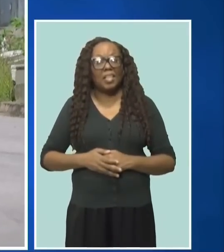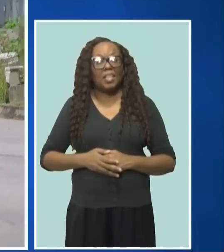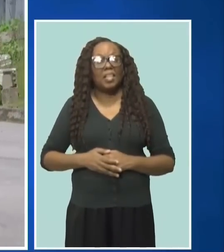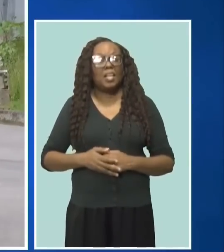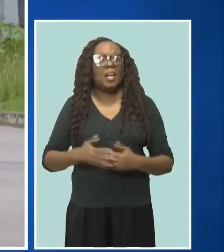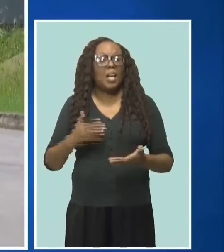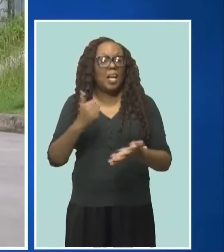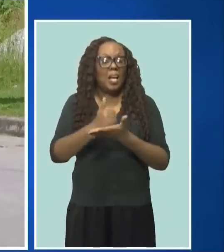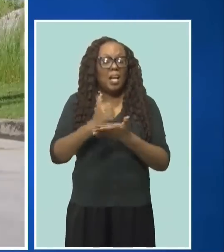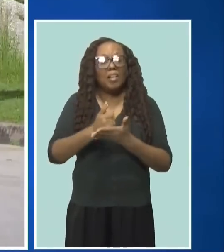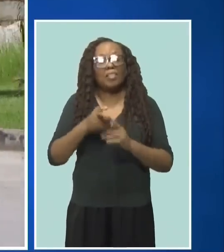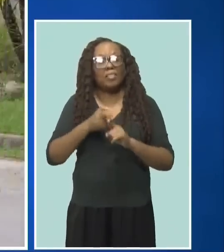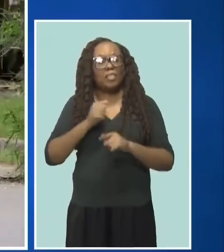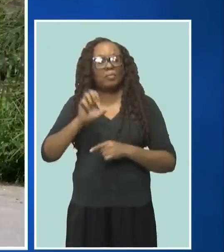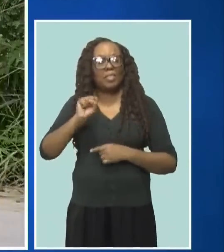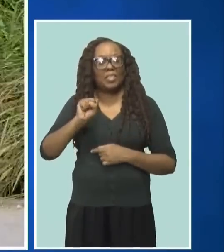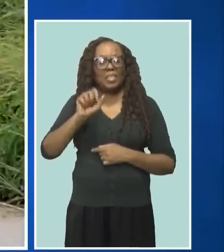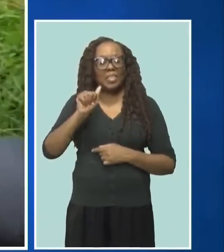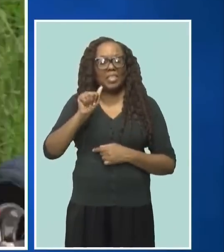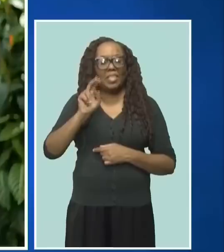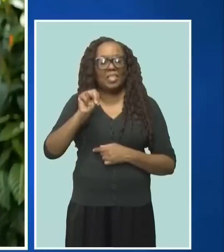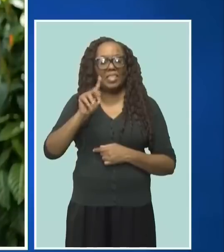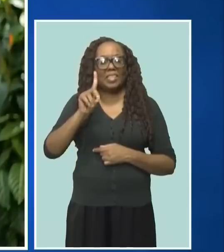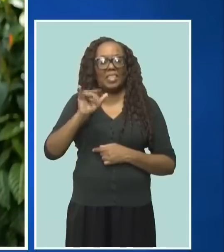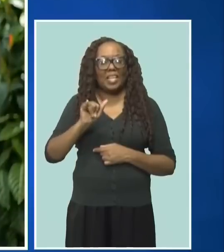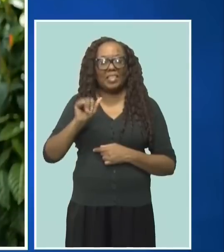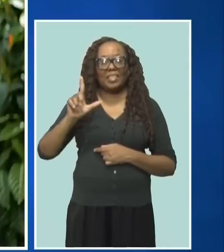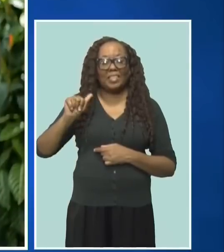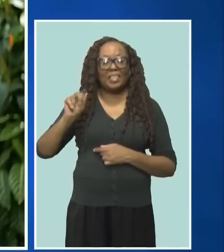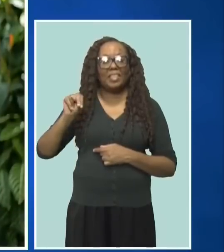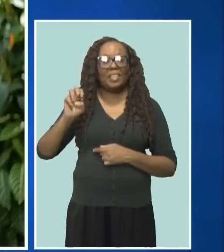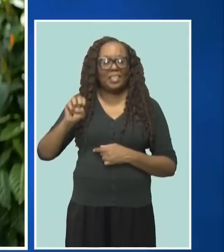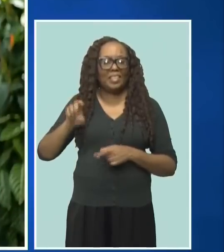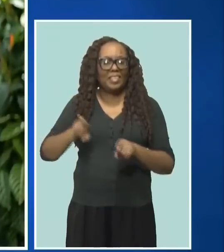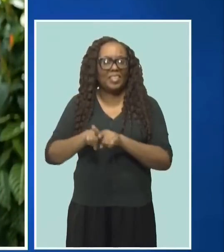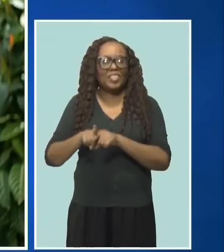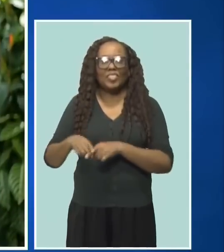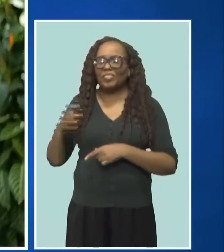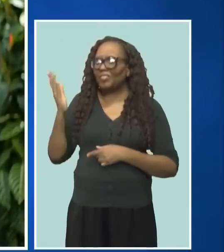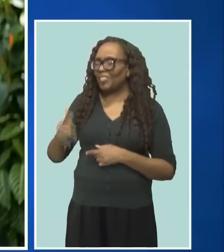the Sandy Lane Charitable Trust. Thinking about it is that it wasn't